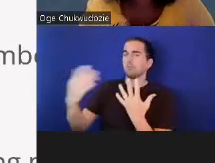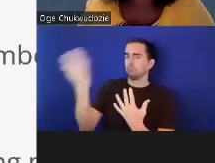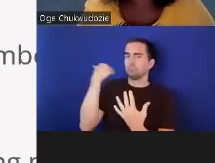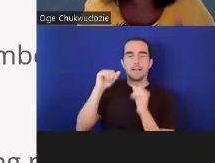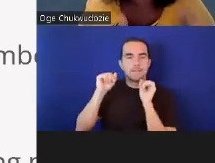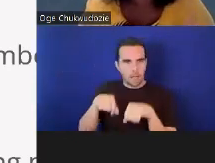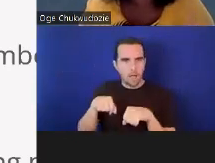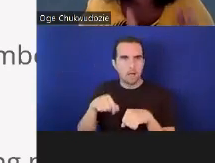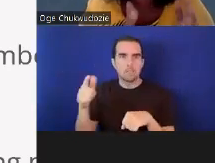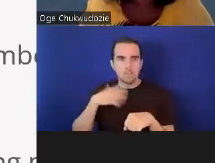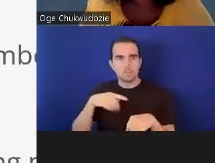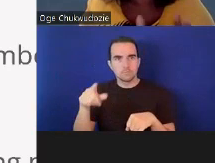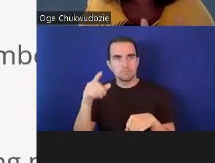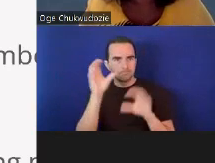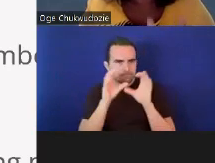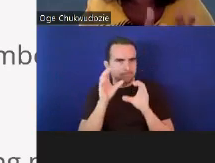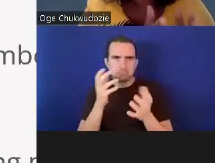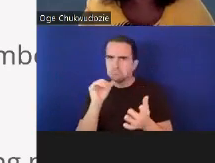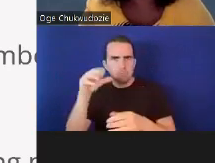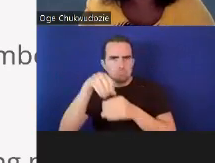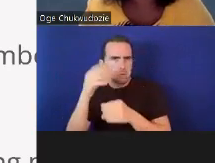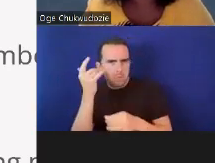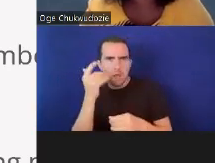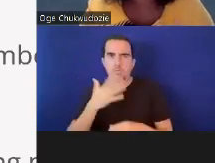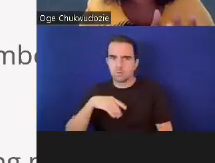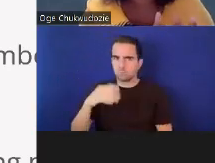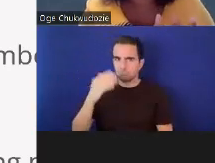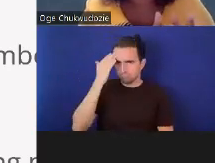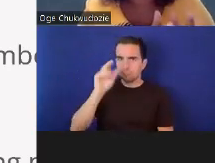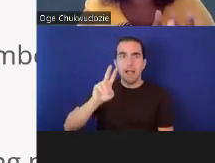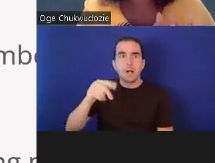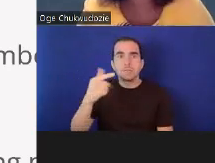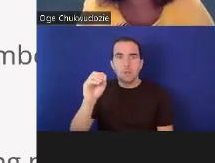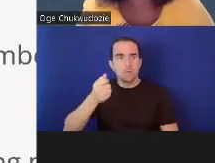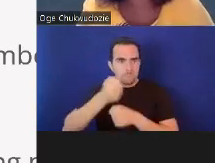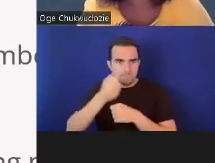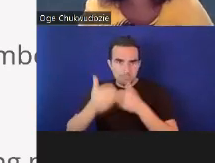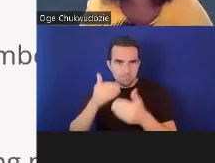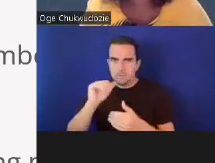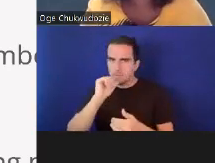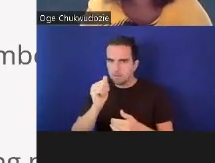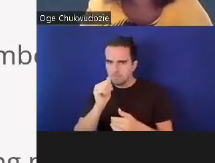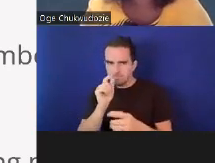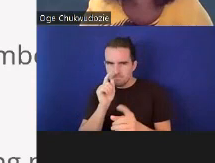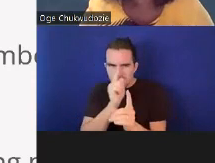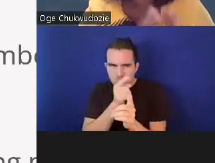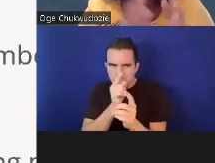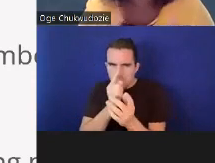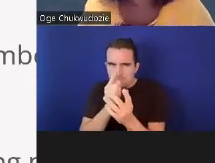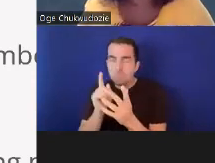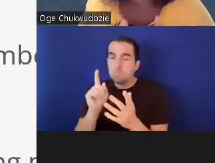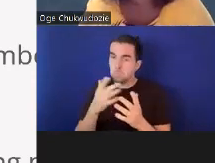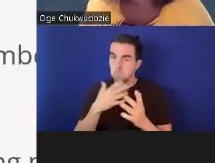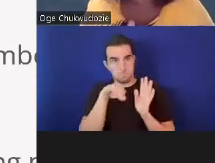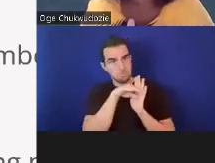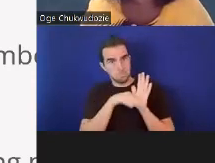where we identify people who fit into the criteria, you know, of program participants will want to reach out. So some